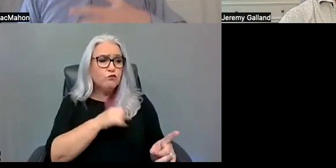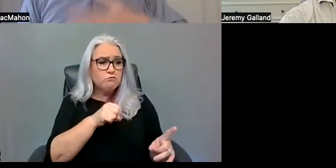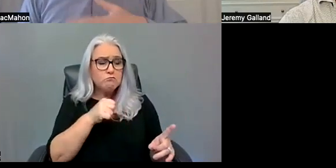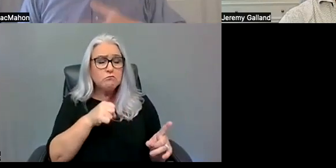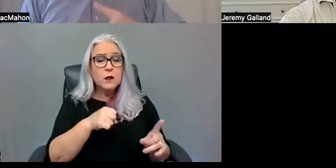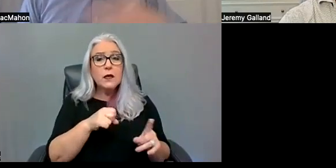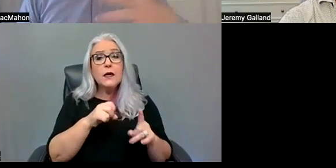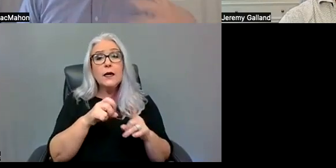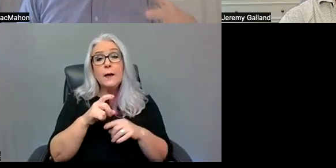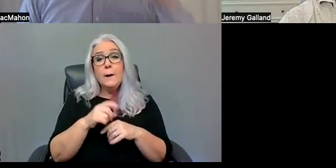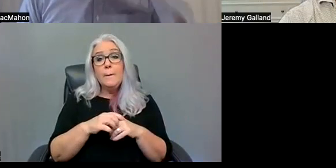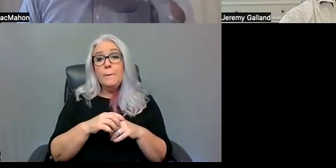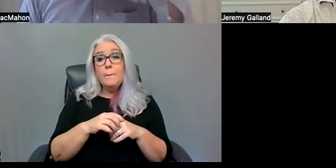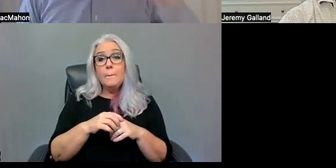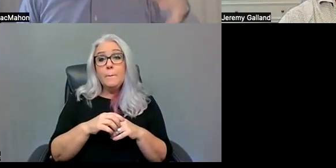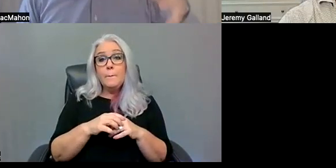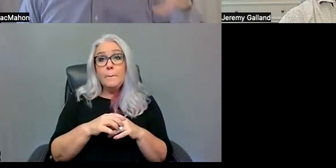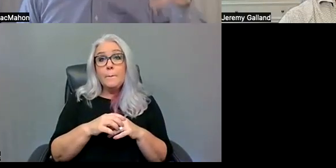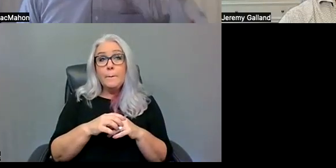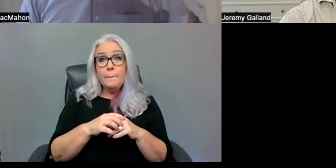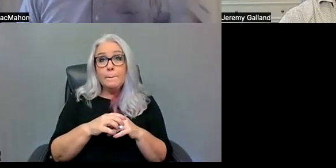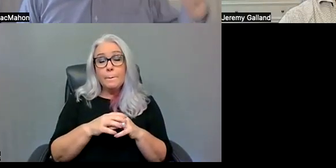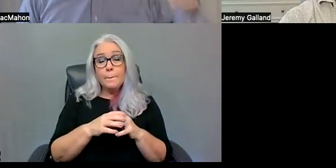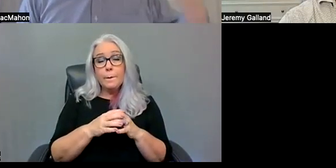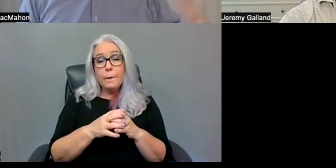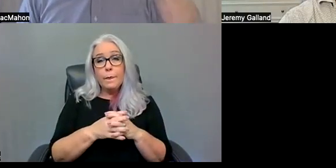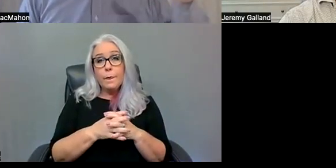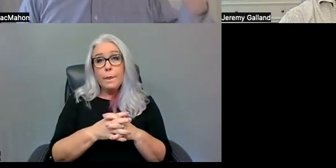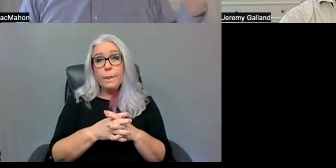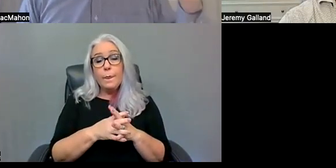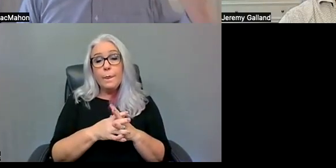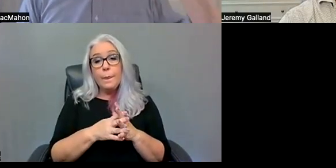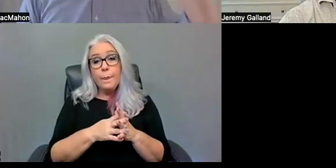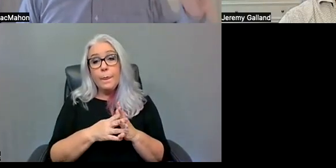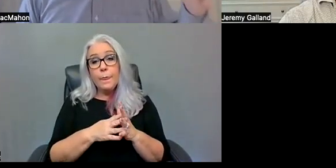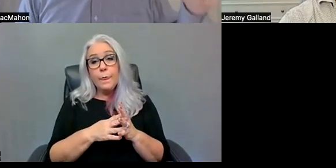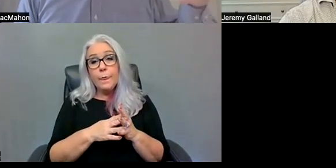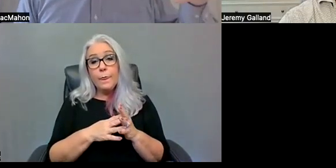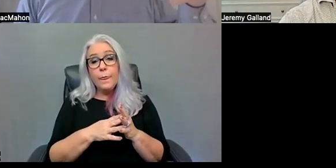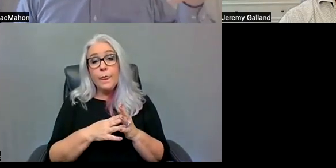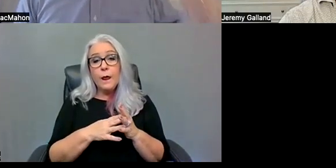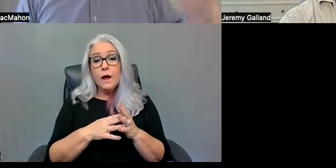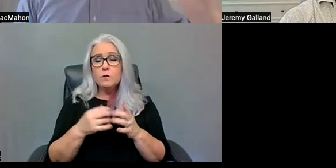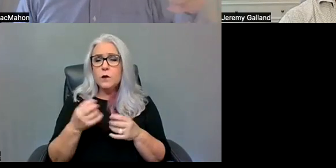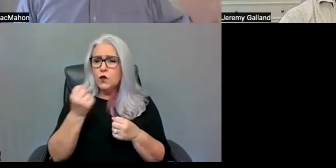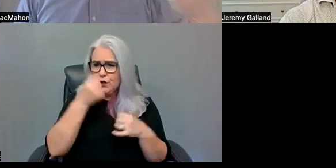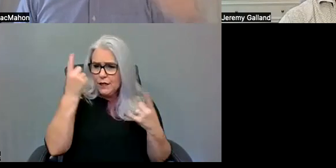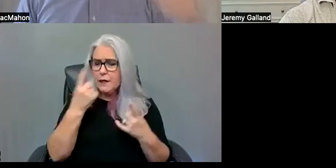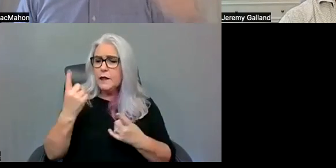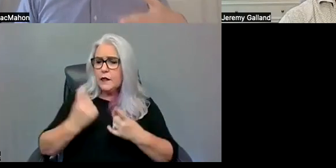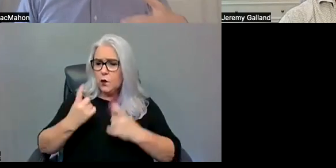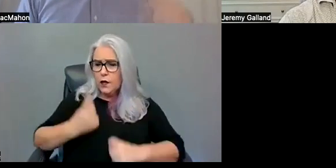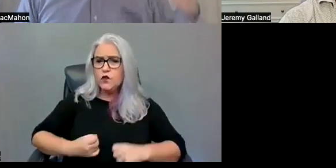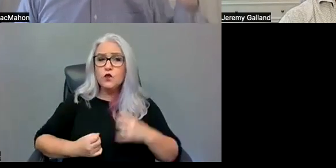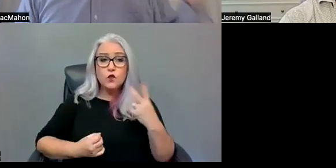I think that's a symptom. I think one of the, if we're looking forward, the question was what are the 2 most important